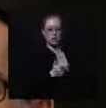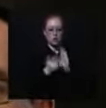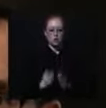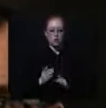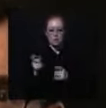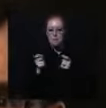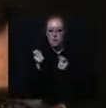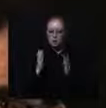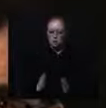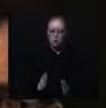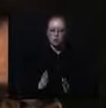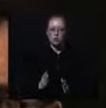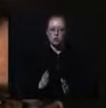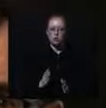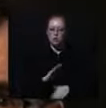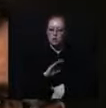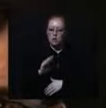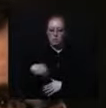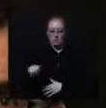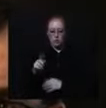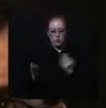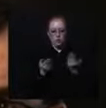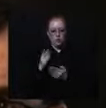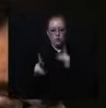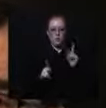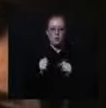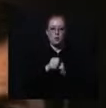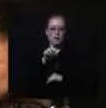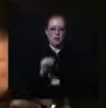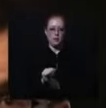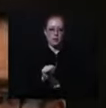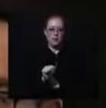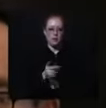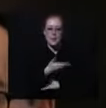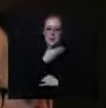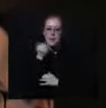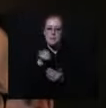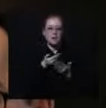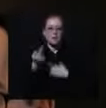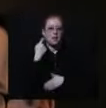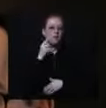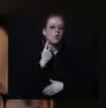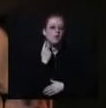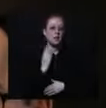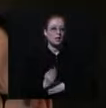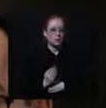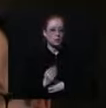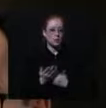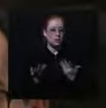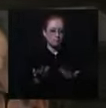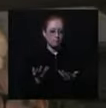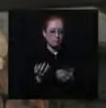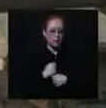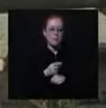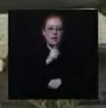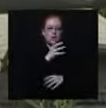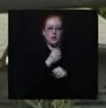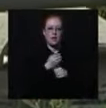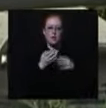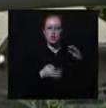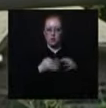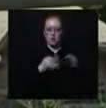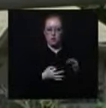administrators who all serve people with disabilities and serve their interests. The best thing for the victims was to ensure that they got justice, and so